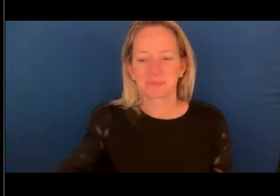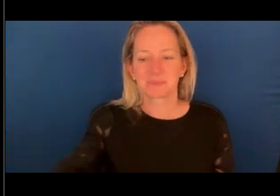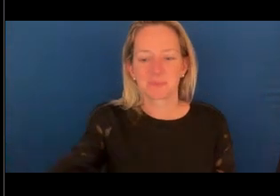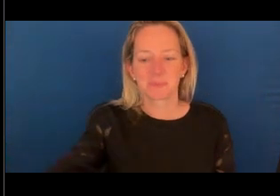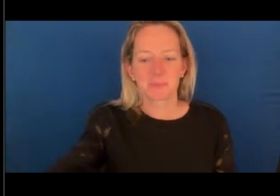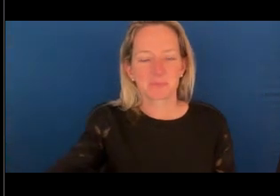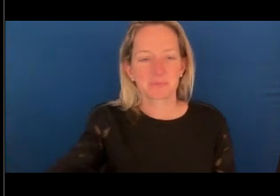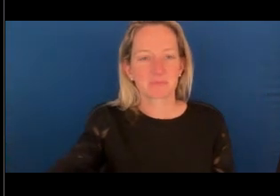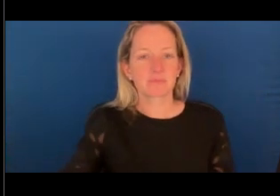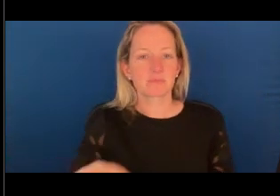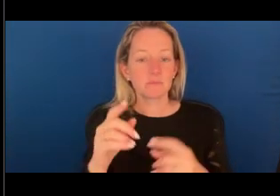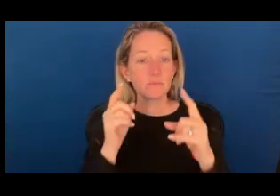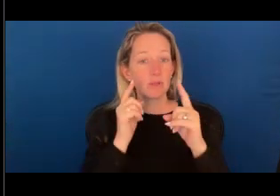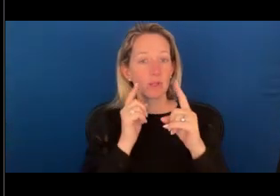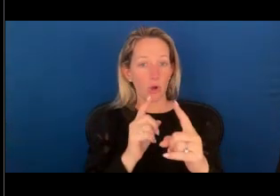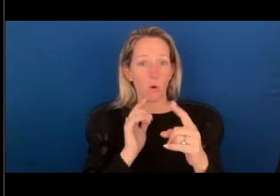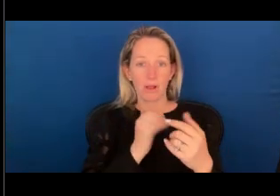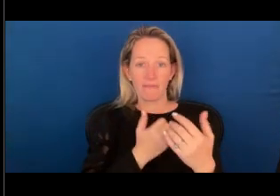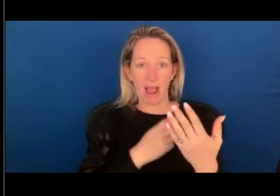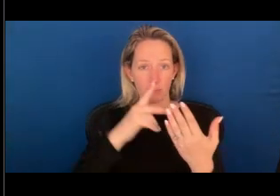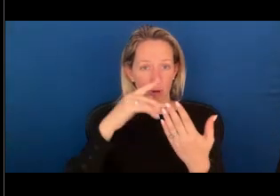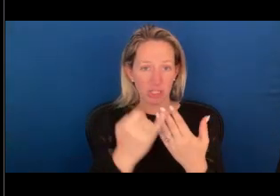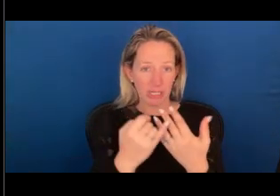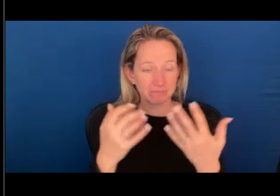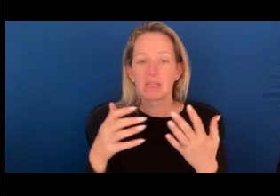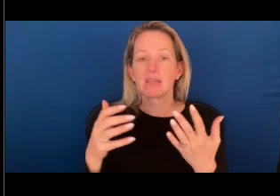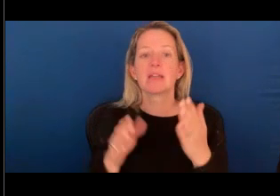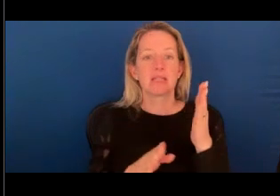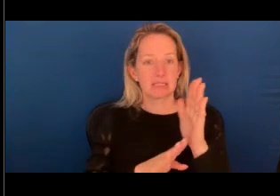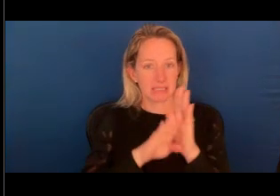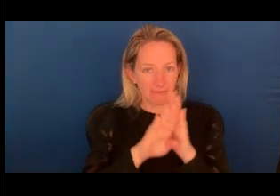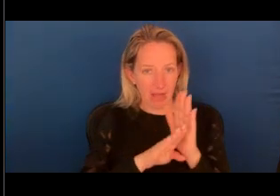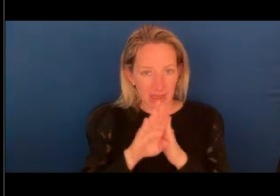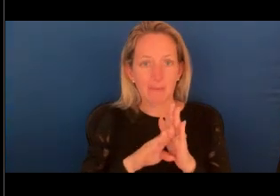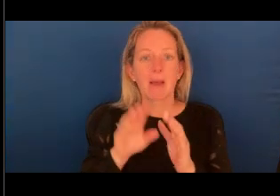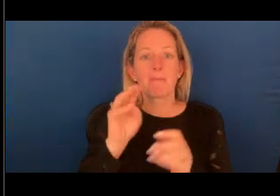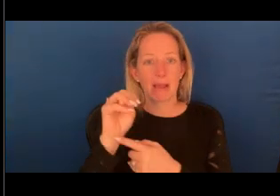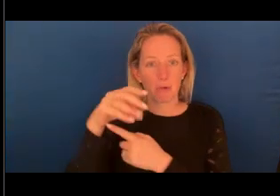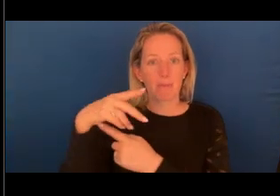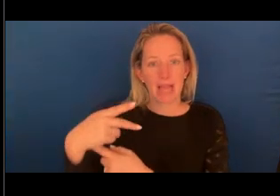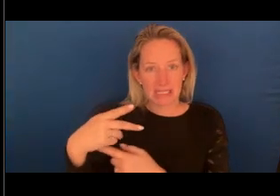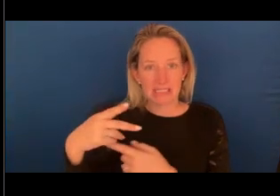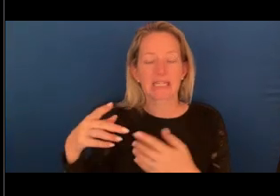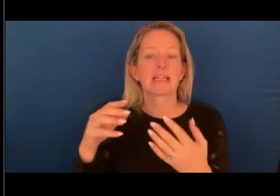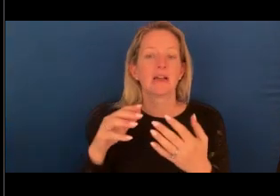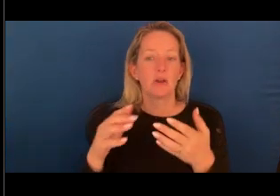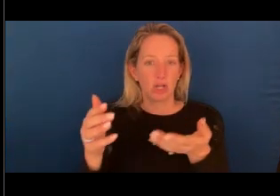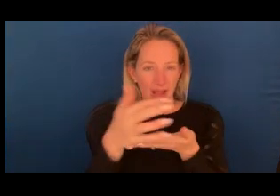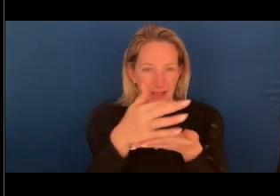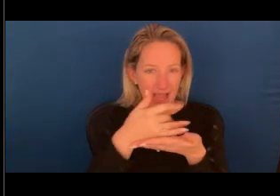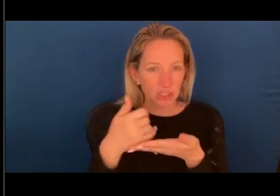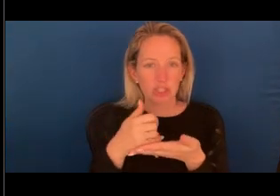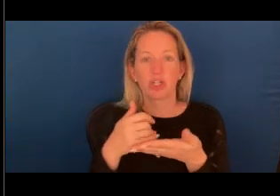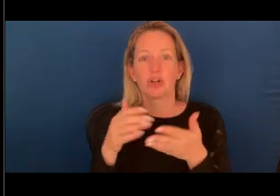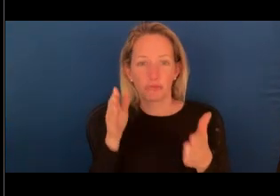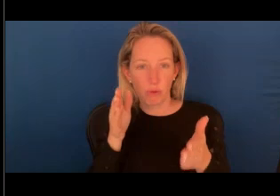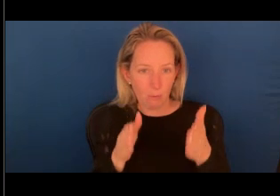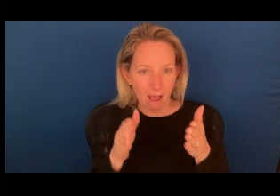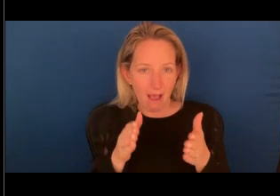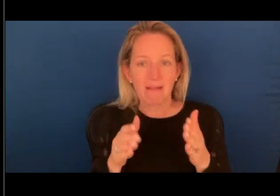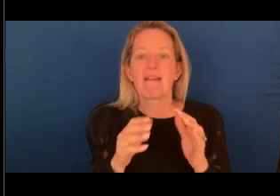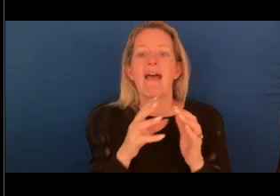our project is to really develop a microplastic collector robot named MOLLUSCA that takes inspiration from the way that snails filter